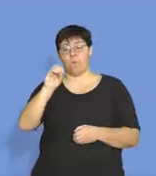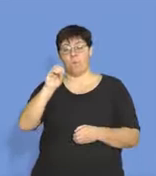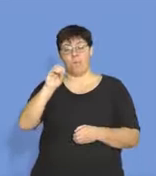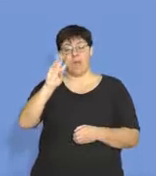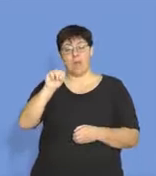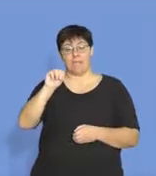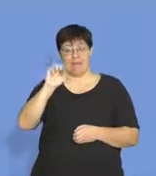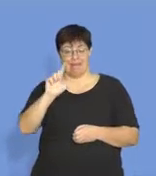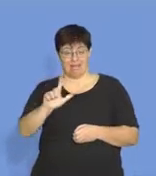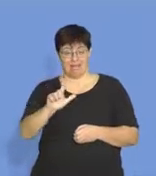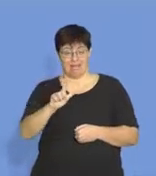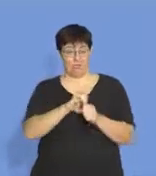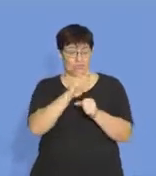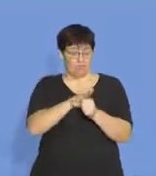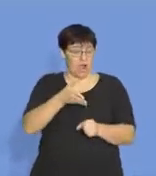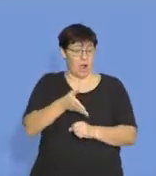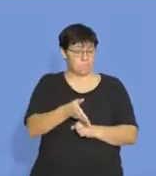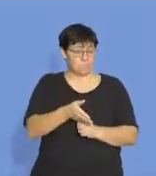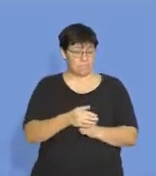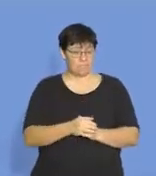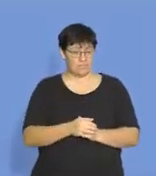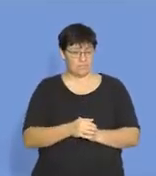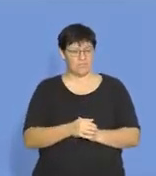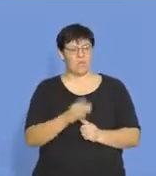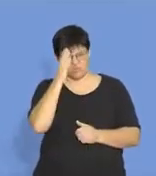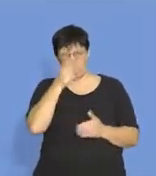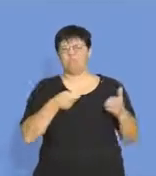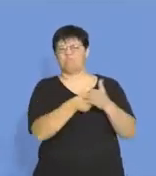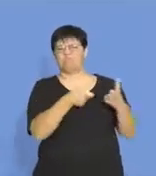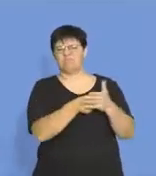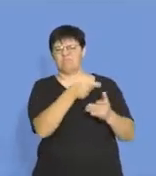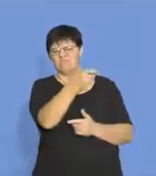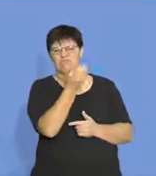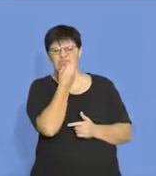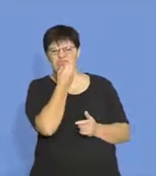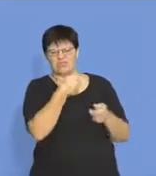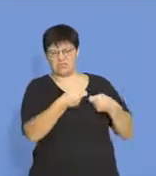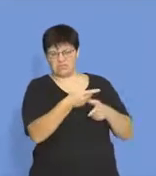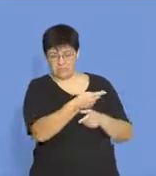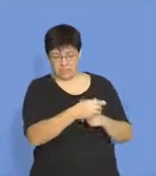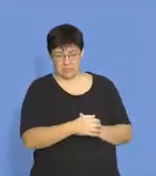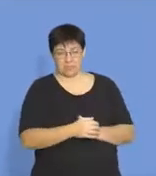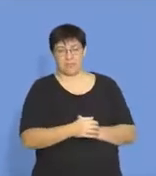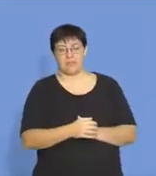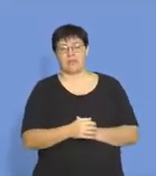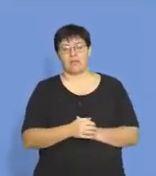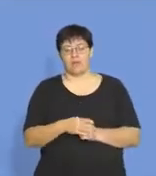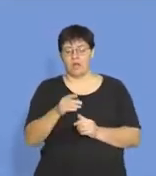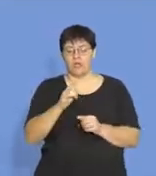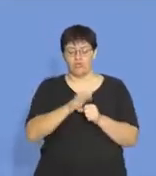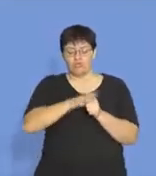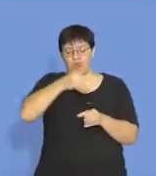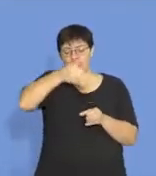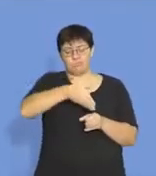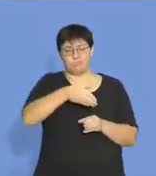440 milliliters of cold drink, you know, the one that we buy from the tuck shop, how much cold drink is in